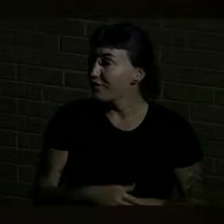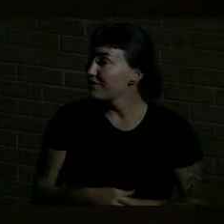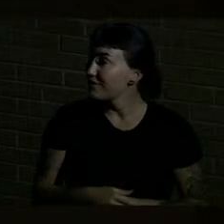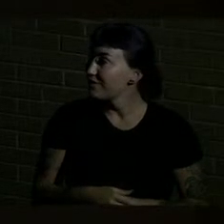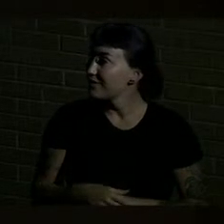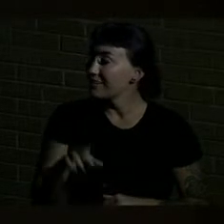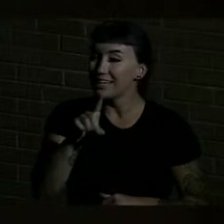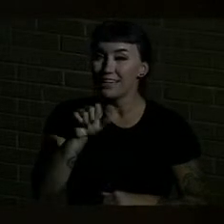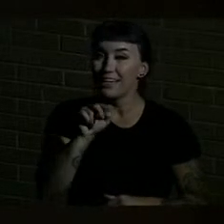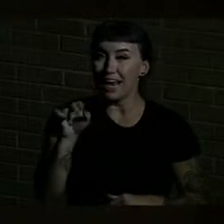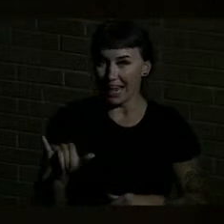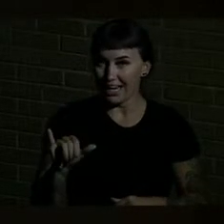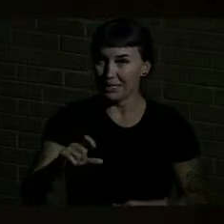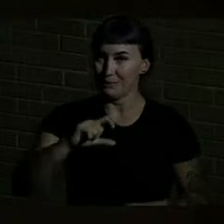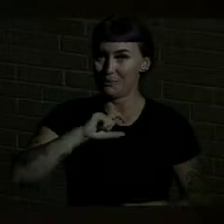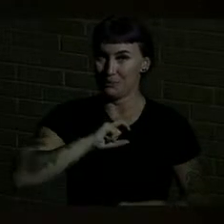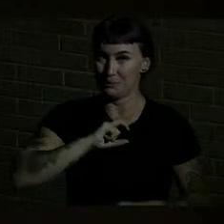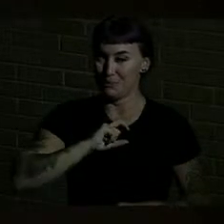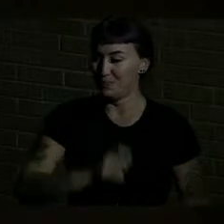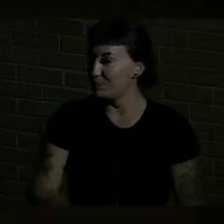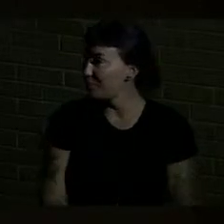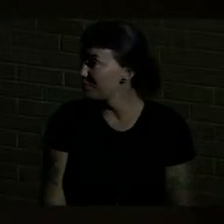dog.